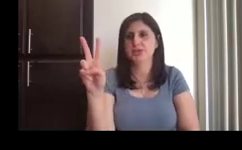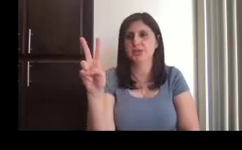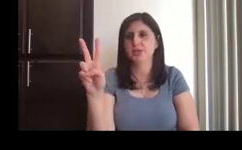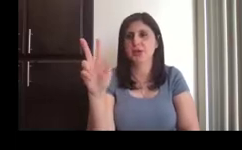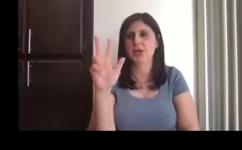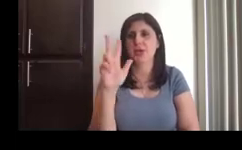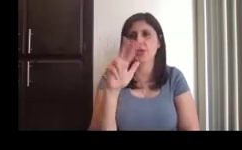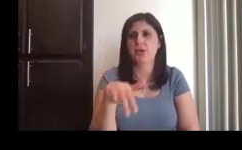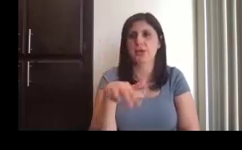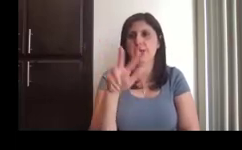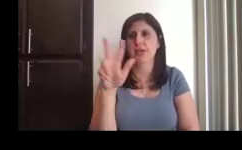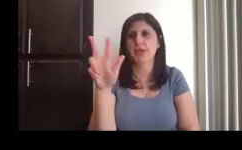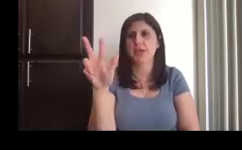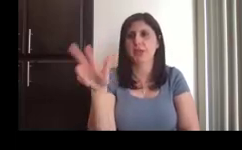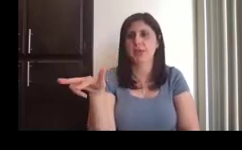32,